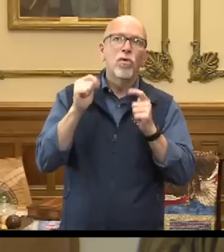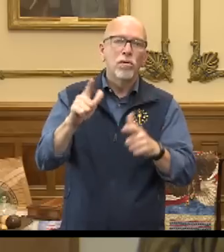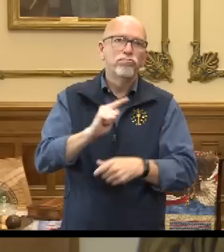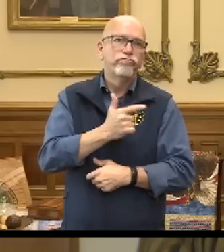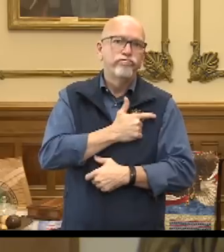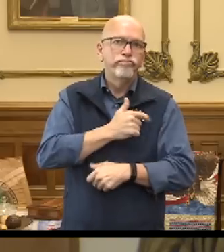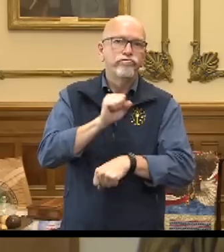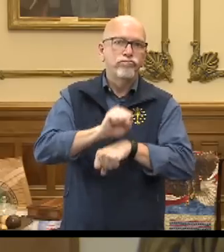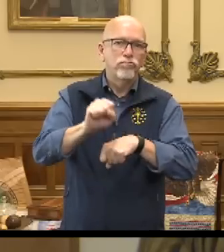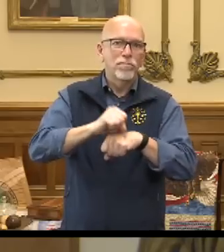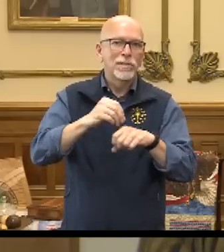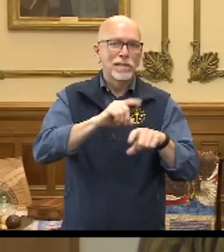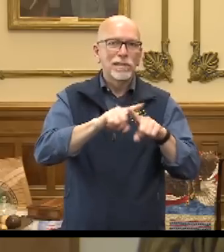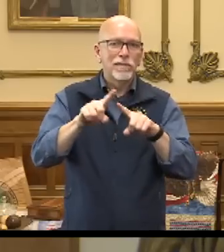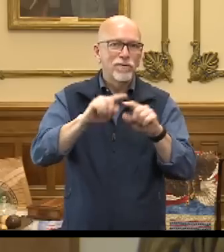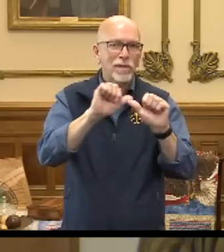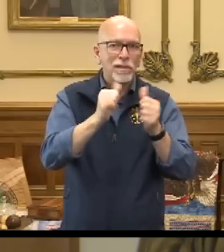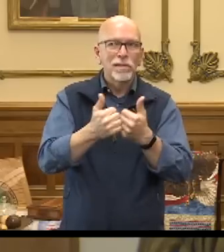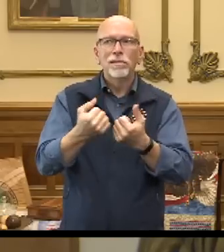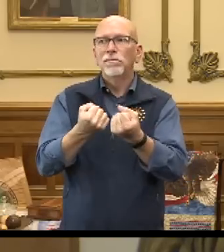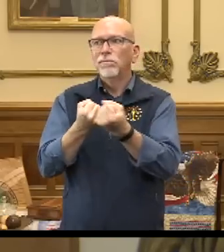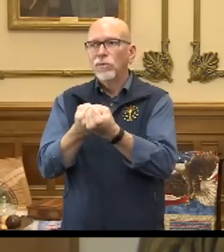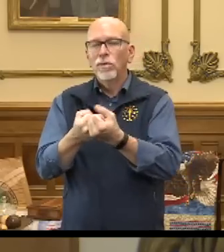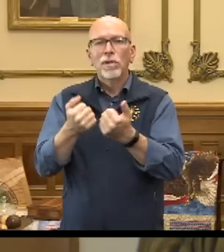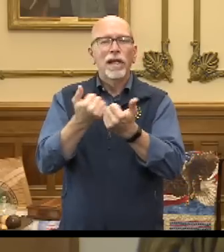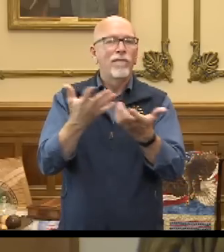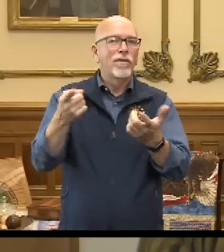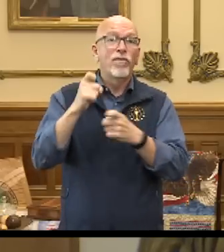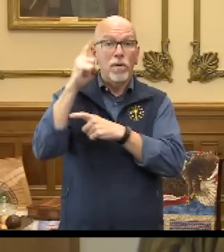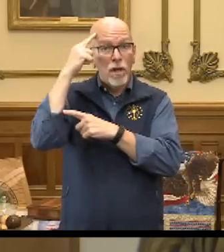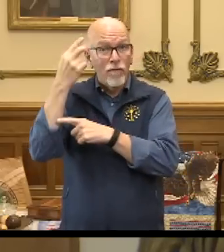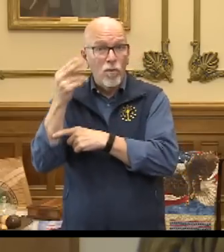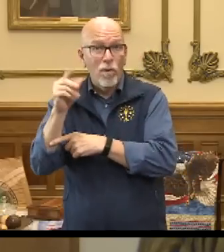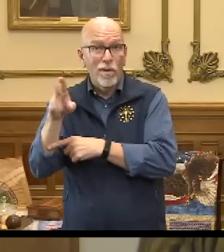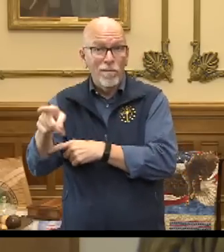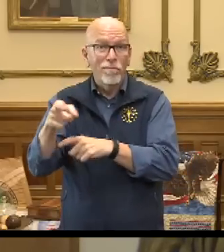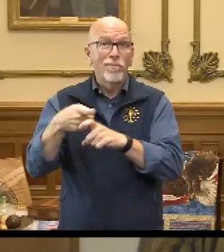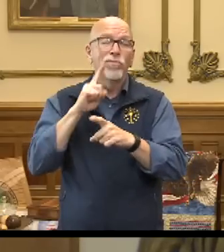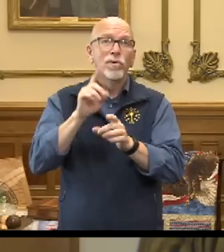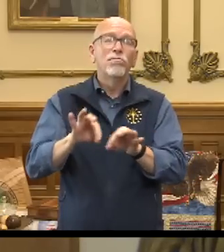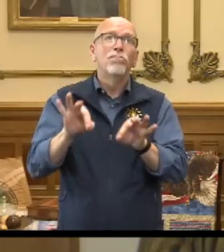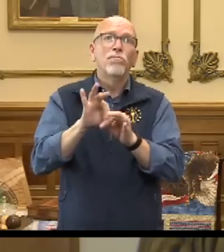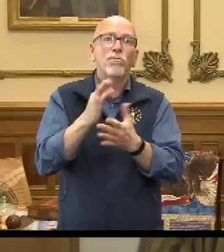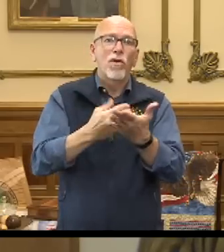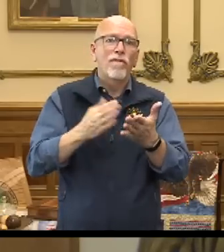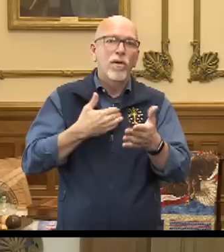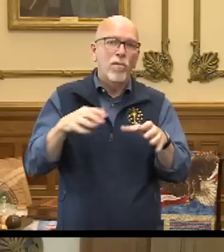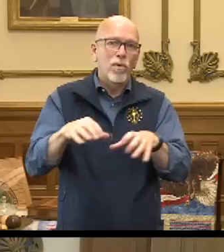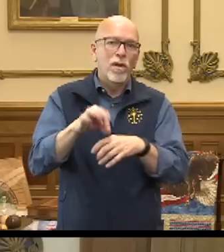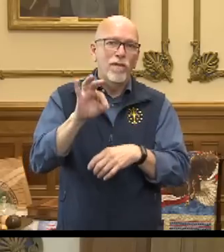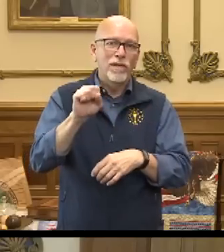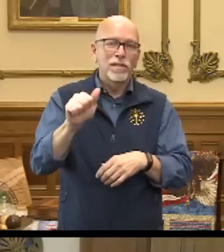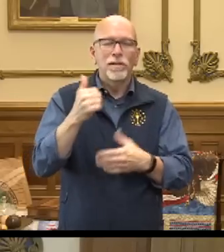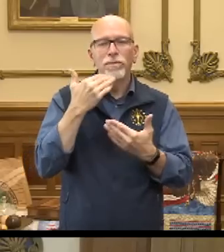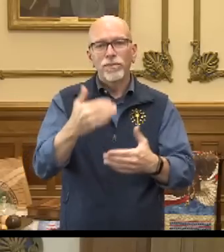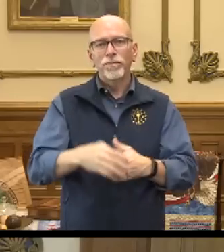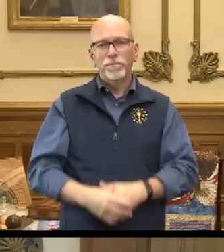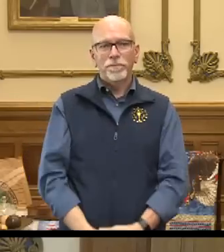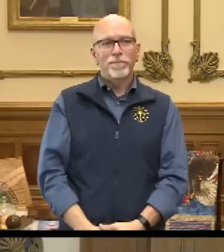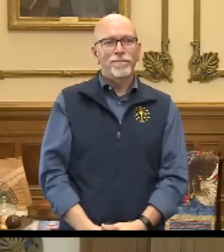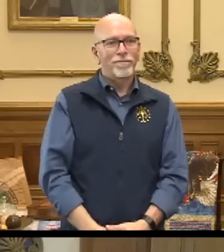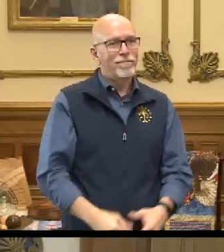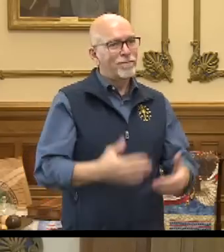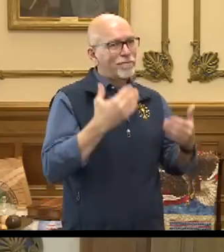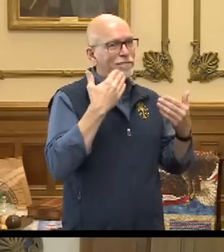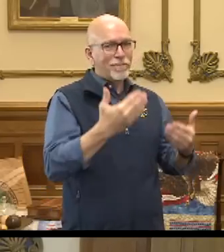efforts across multiple agencies and for the support that you give us, Governor Holcomb, for this essential and important work at FSSA. Thank you. Thank you. You're